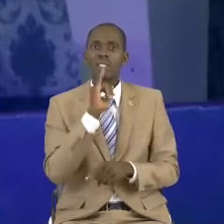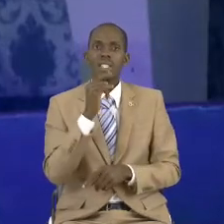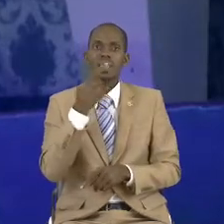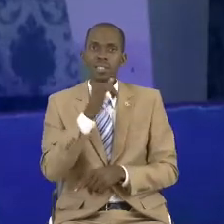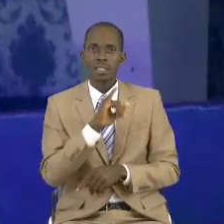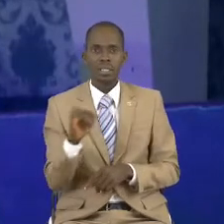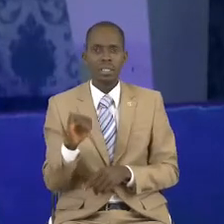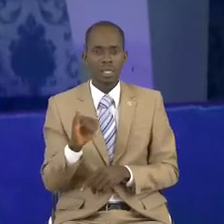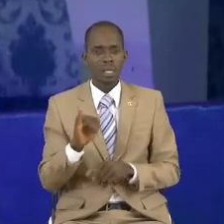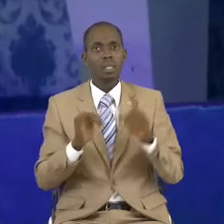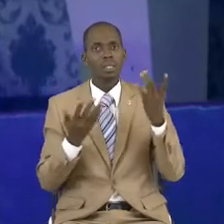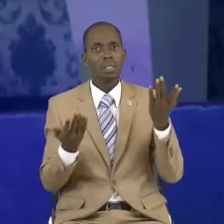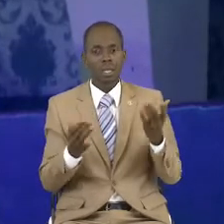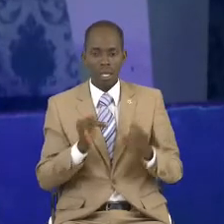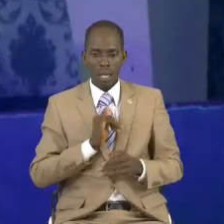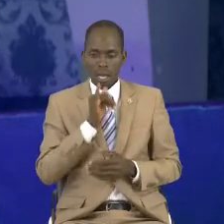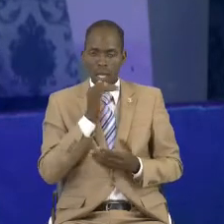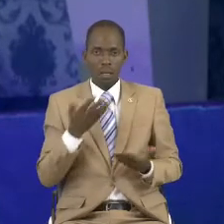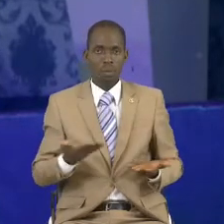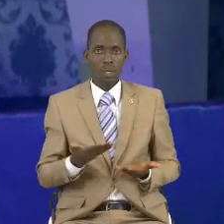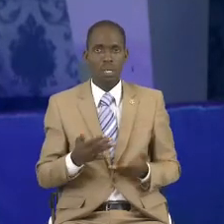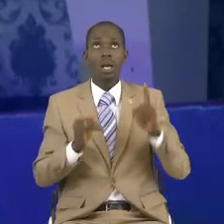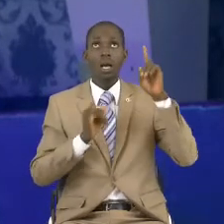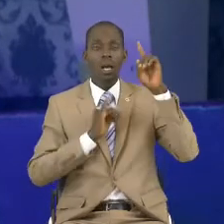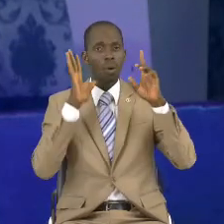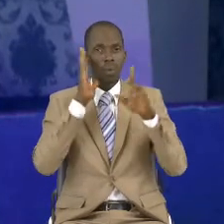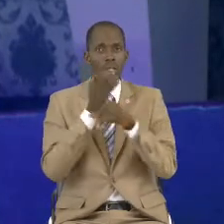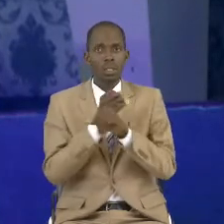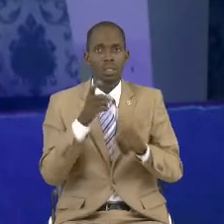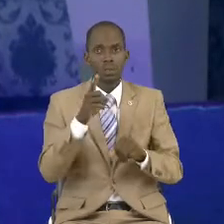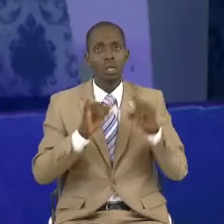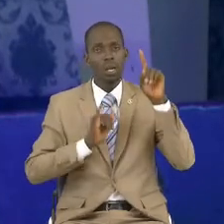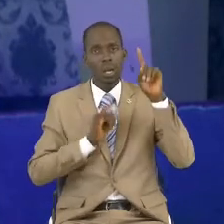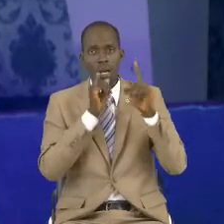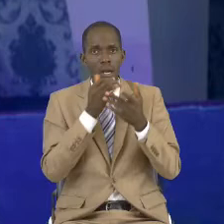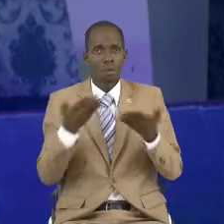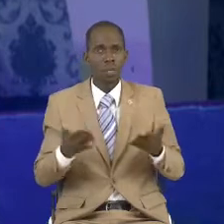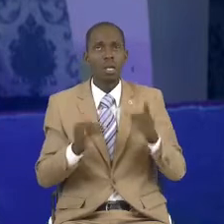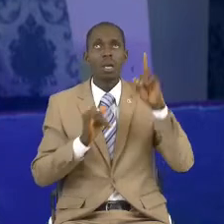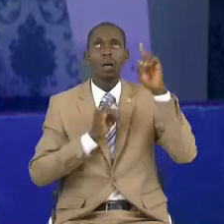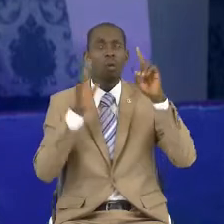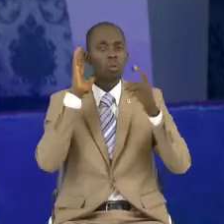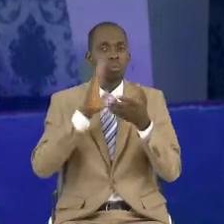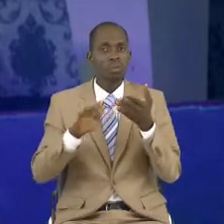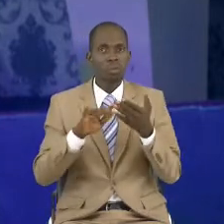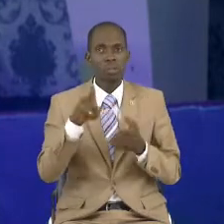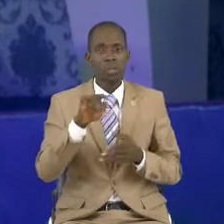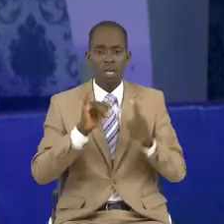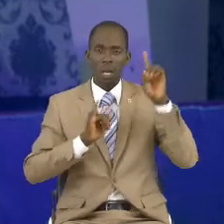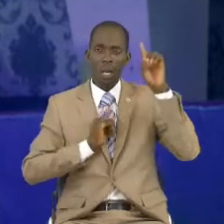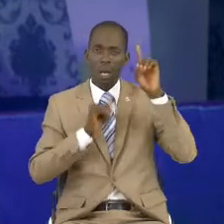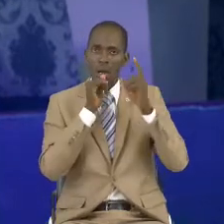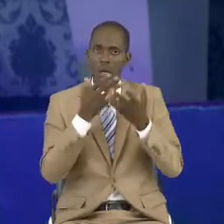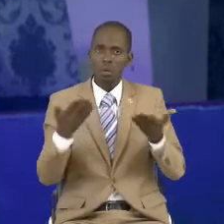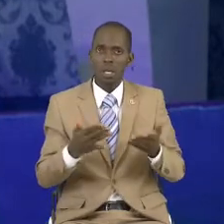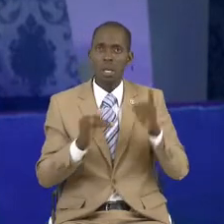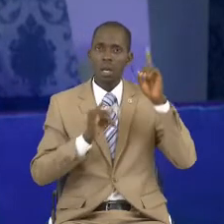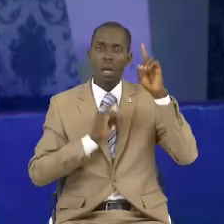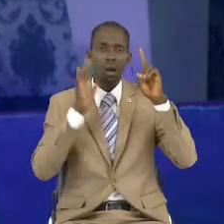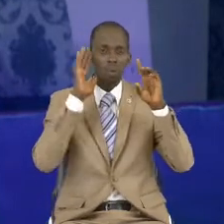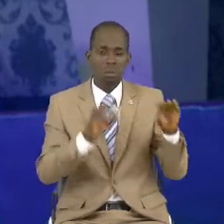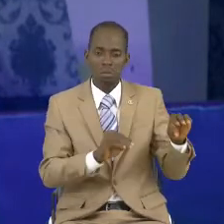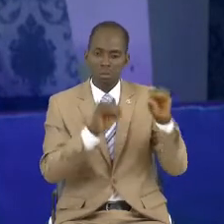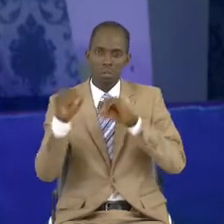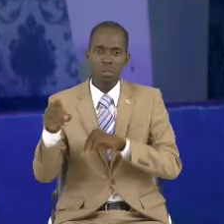here i'll save you i'm here i'll forgive you i'm here i'll set you free